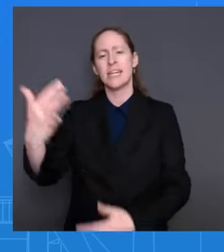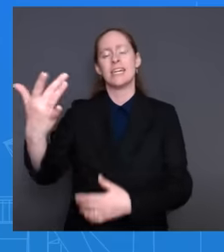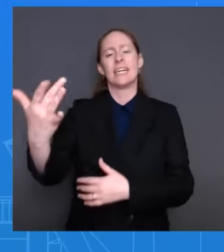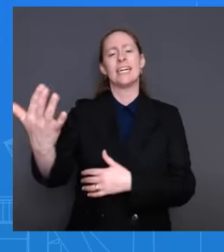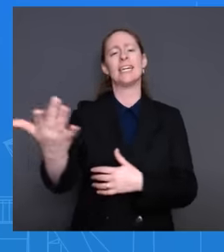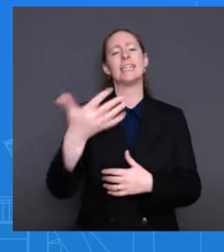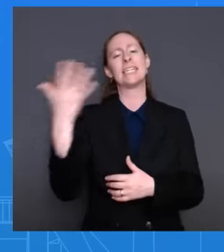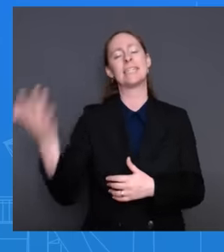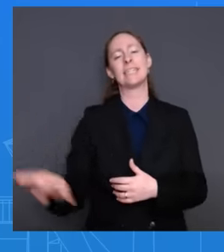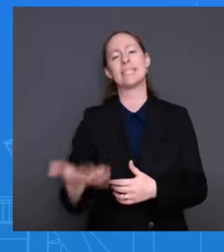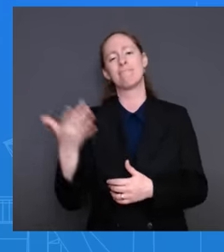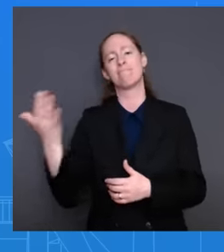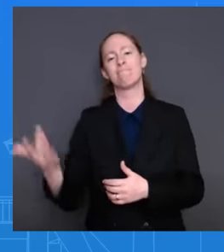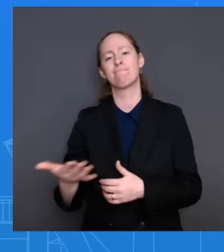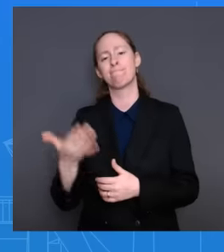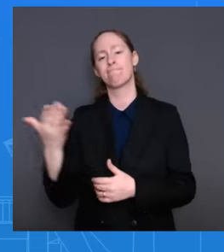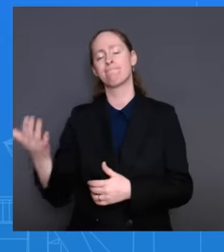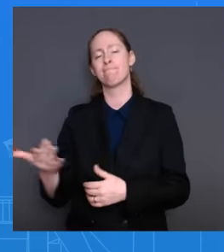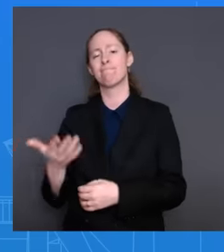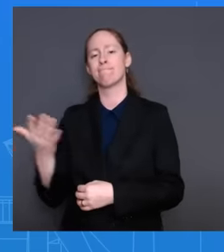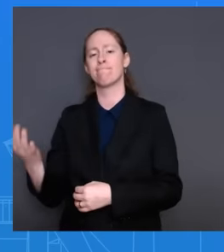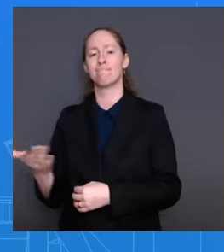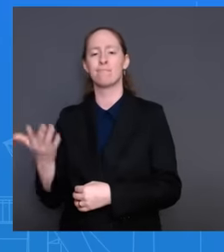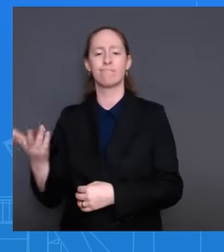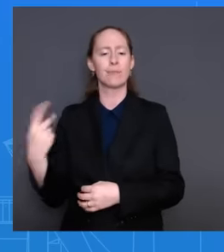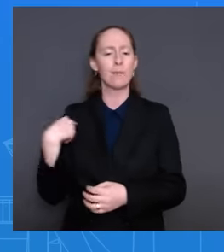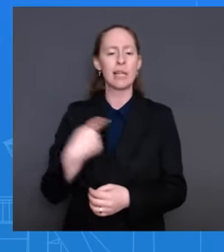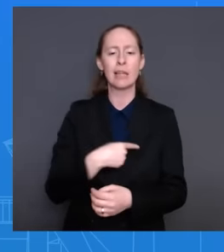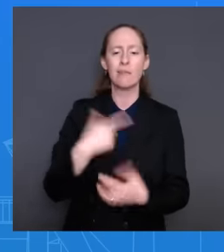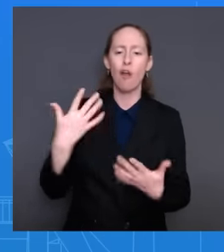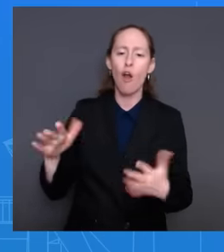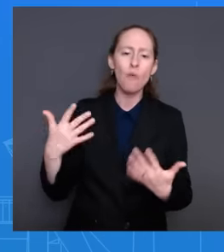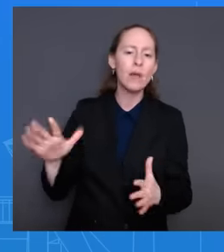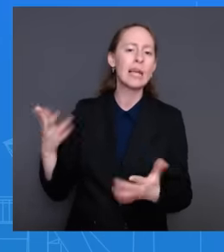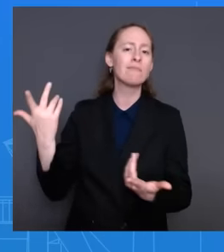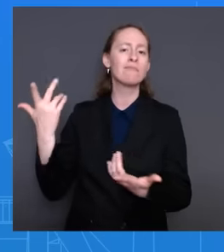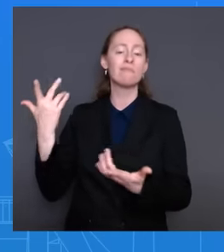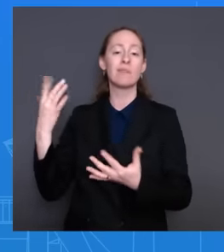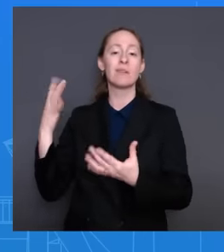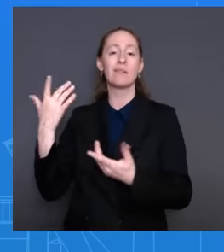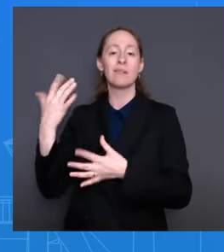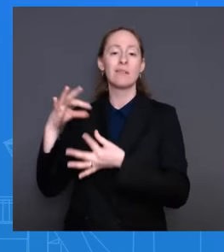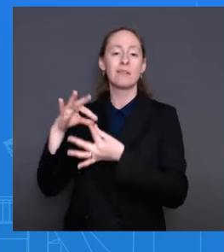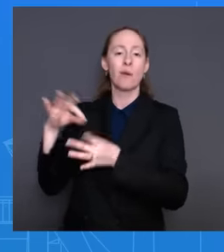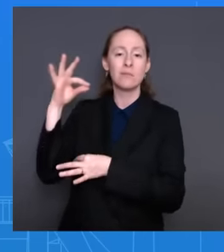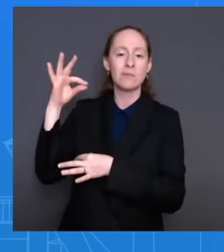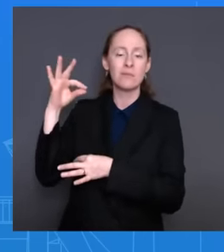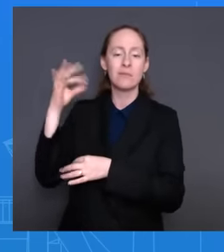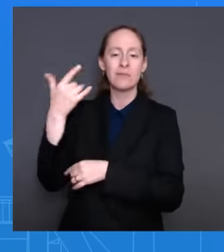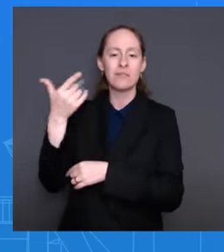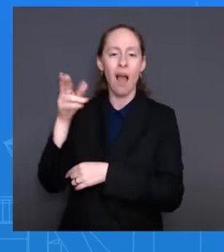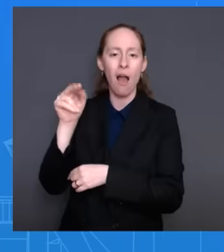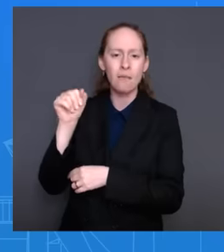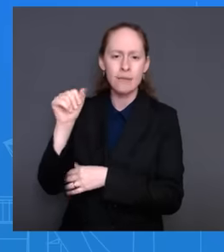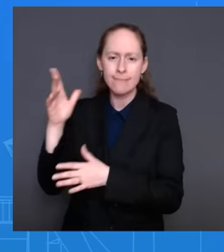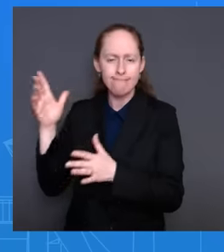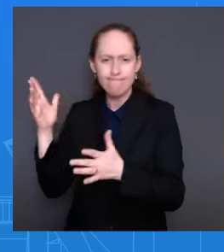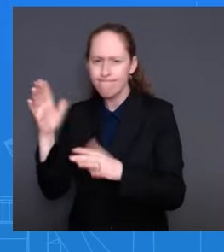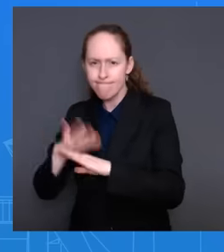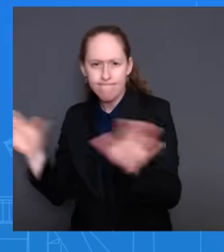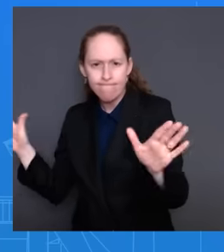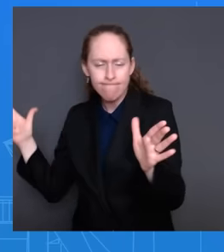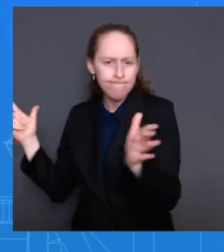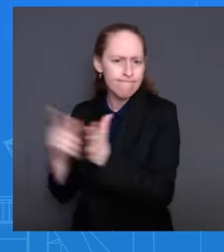the ghost guns. The stemming of the flow of ghost guns is something that the president has done through executive action. If you look at ghost